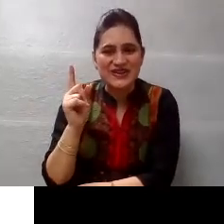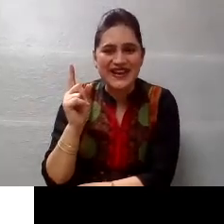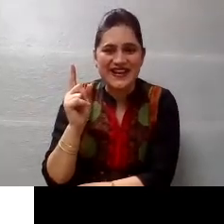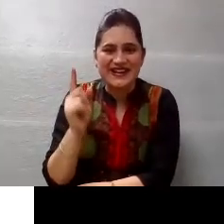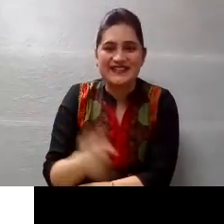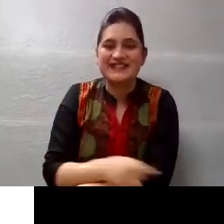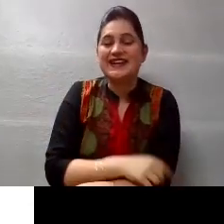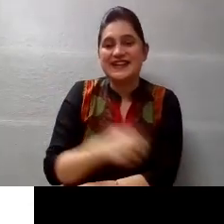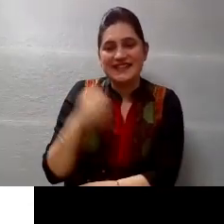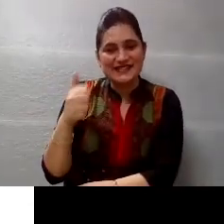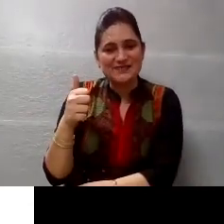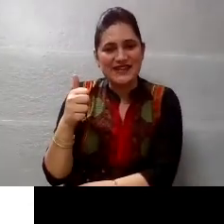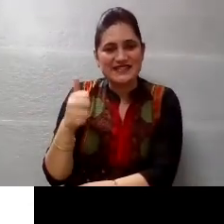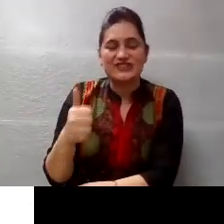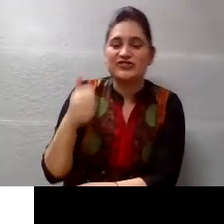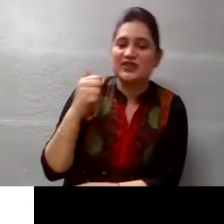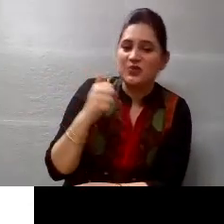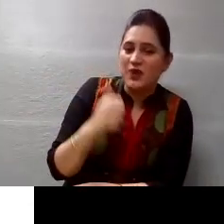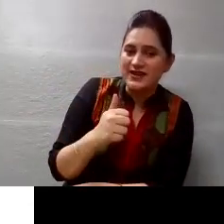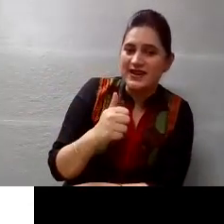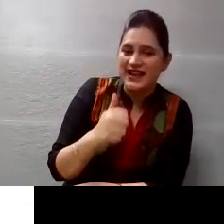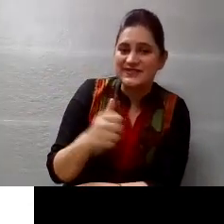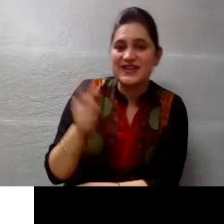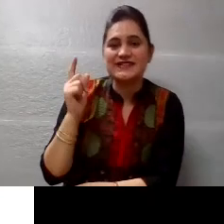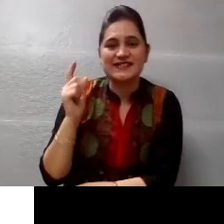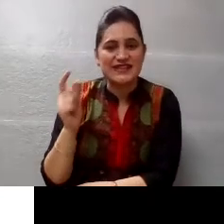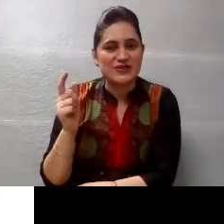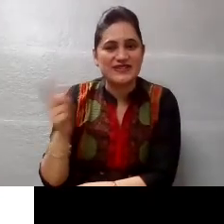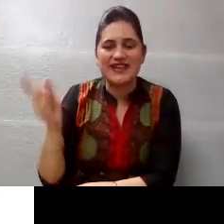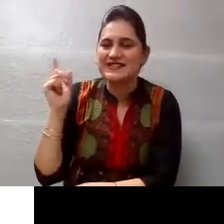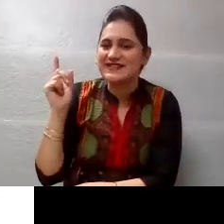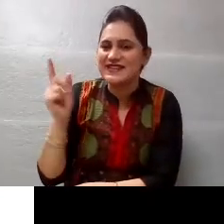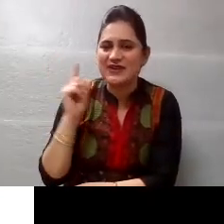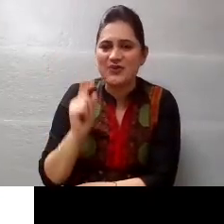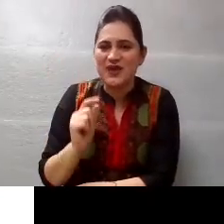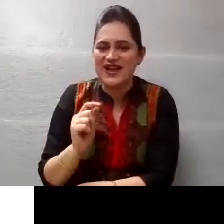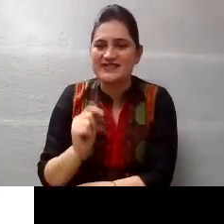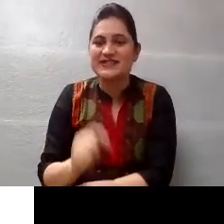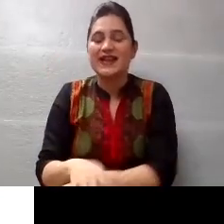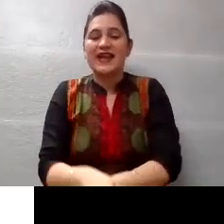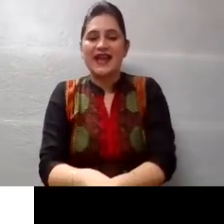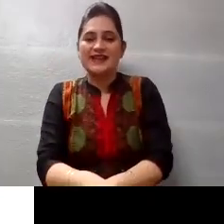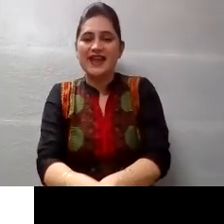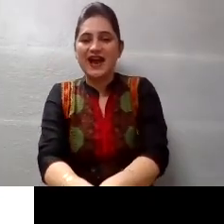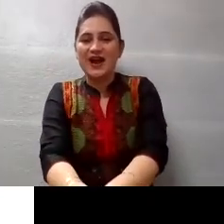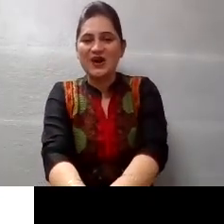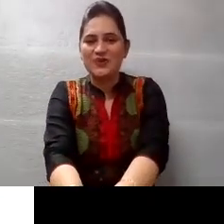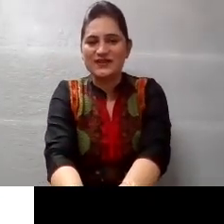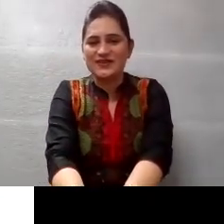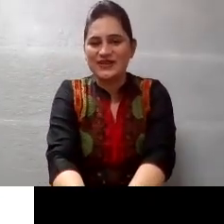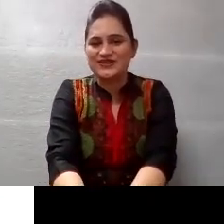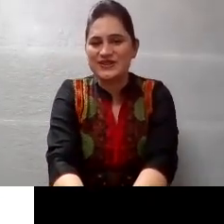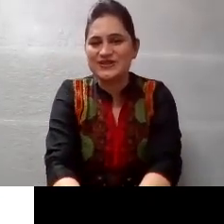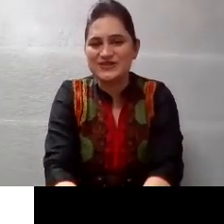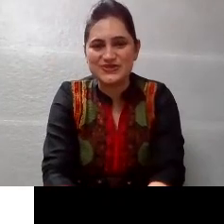hundred. Yes, my dear children. One hundred, zero tens and zero ones. And now